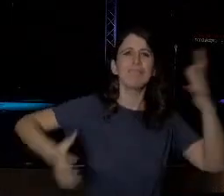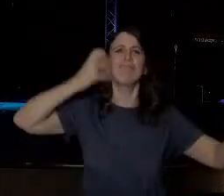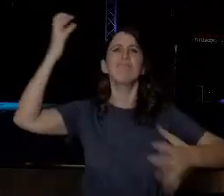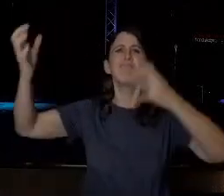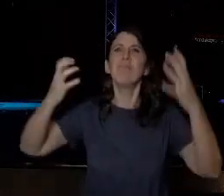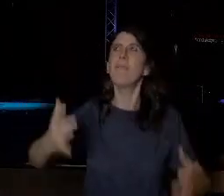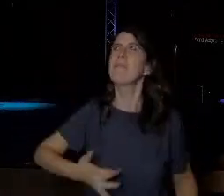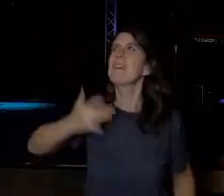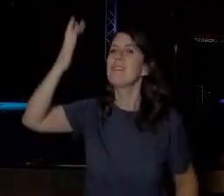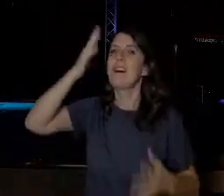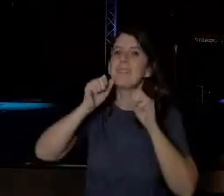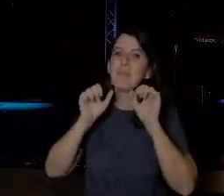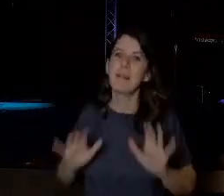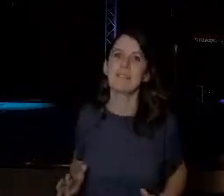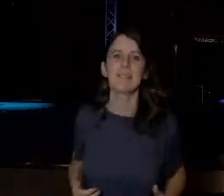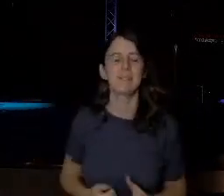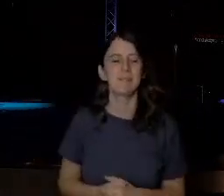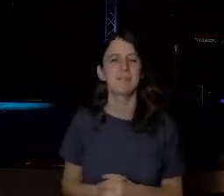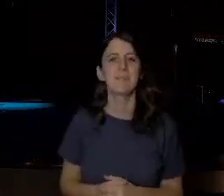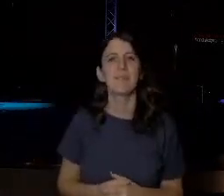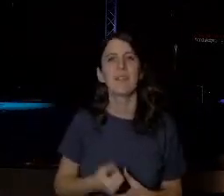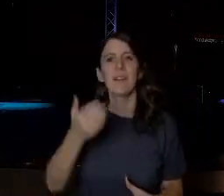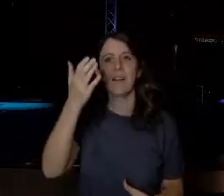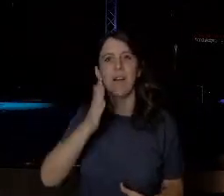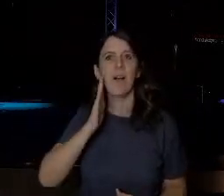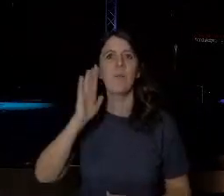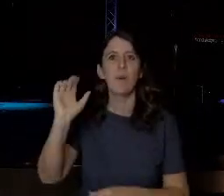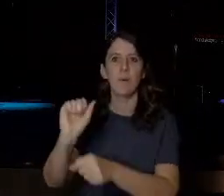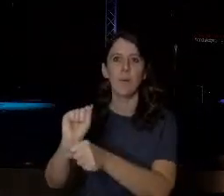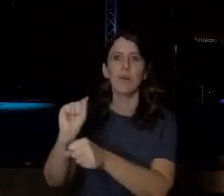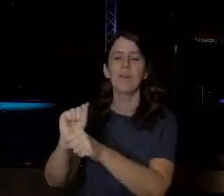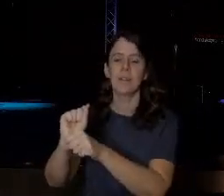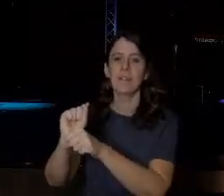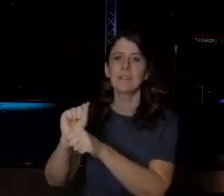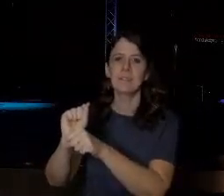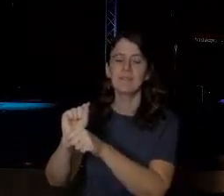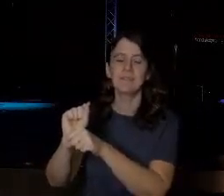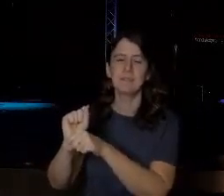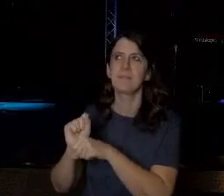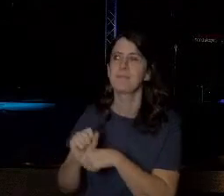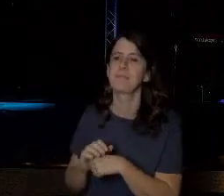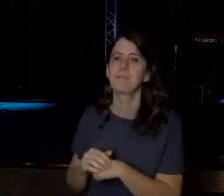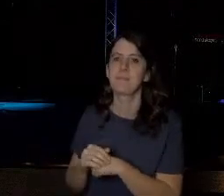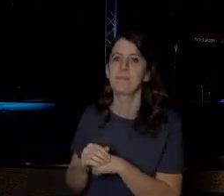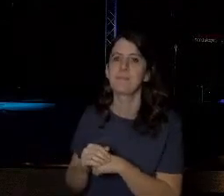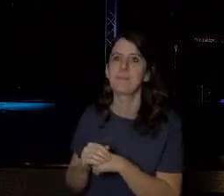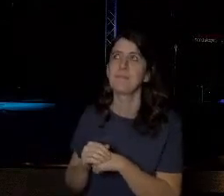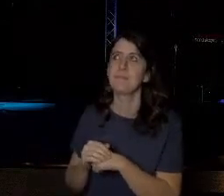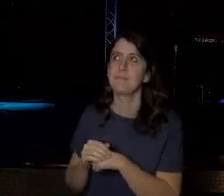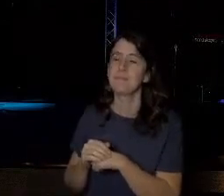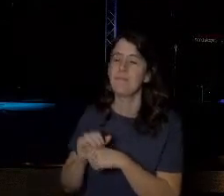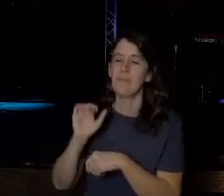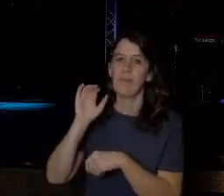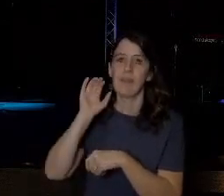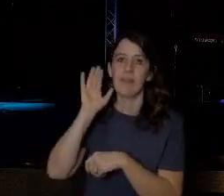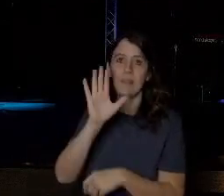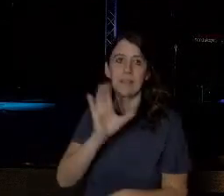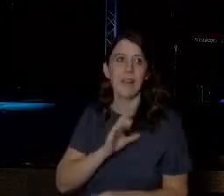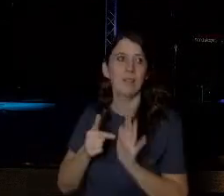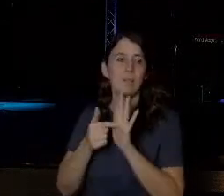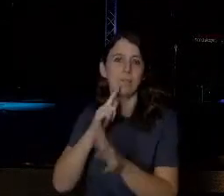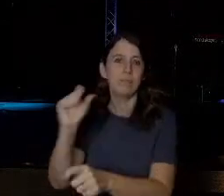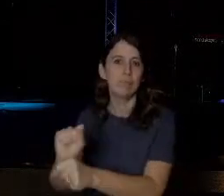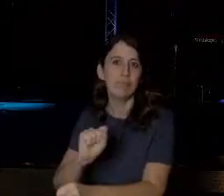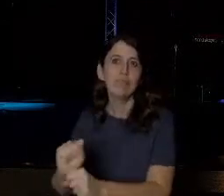God. God will come through on his end. God is who he says he is, and he will do what he says he